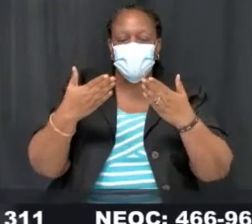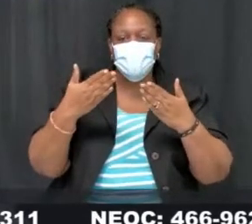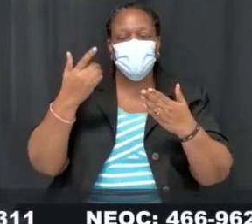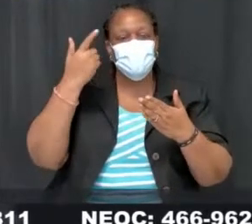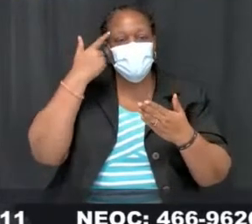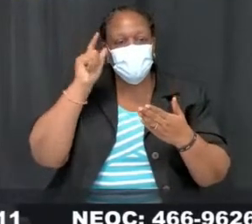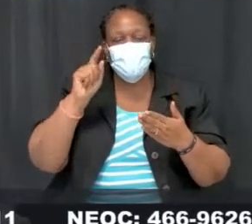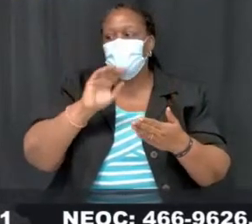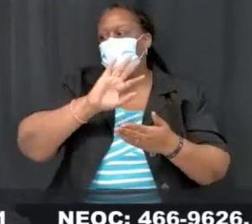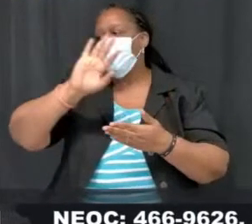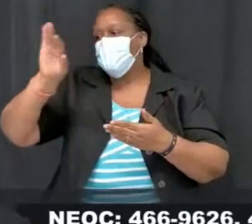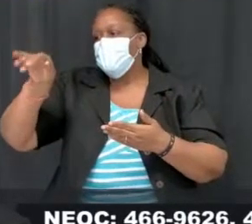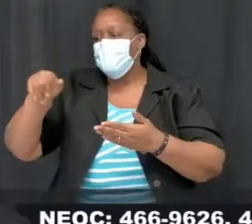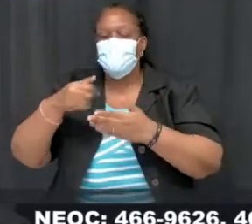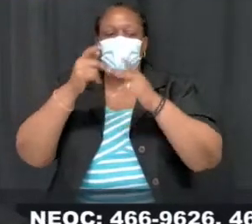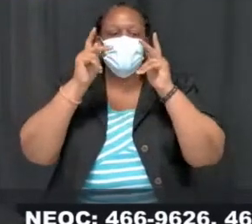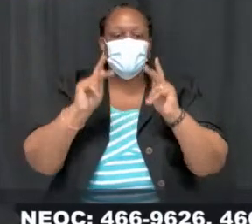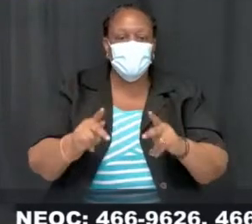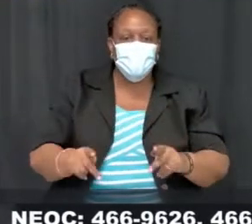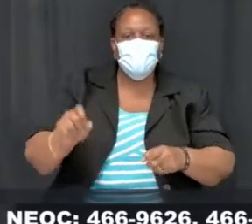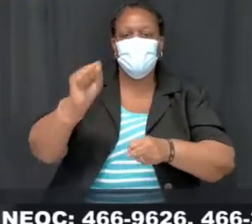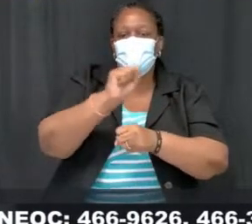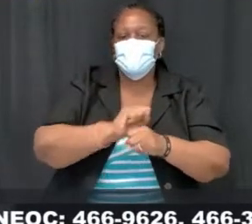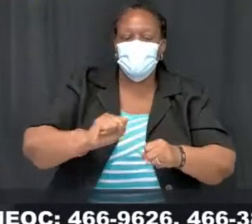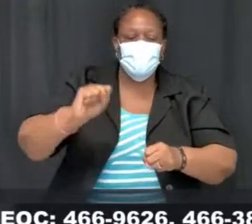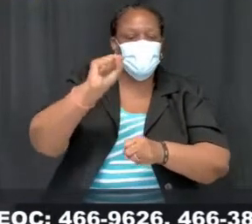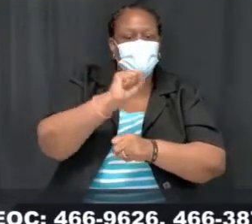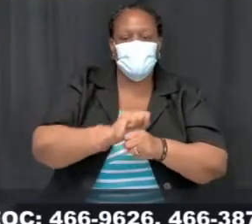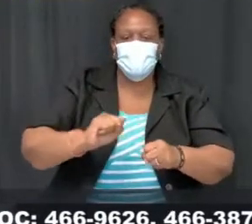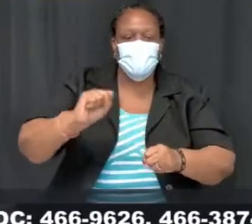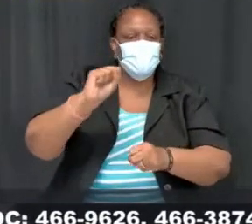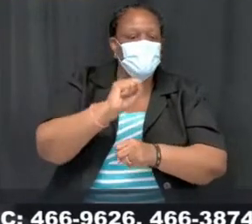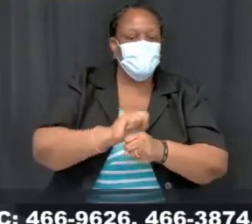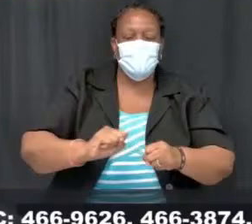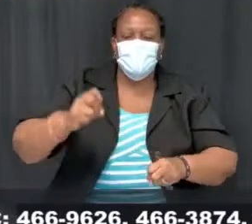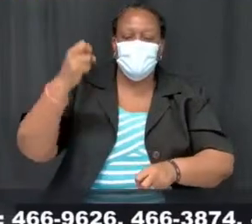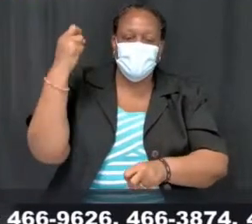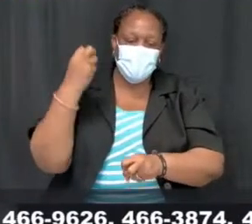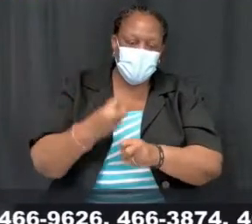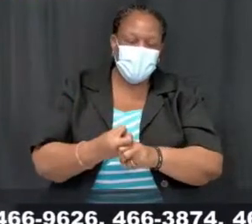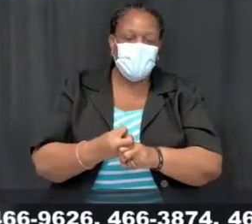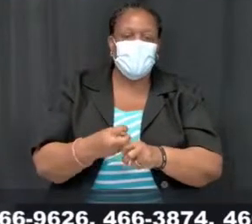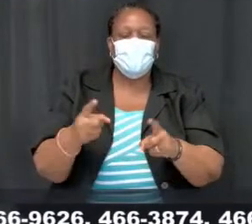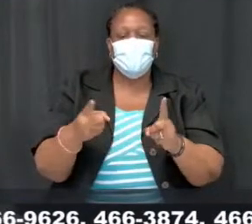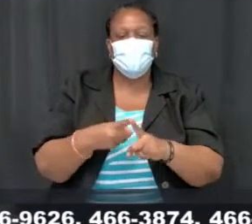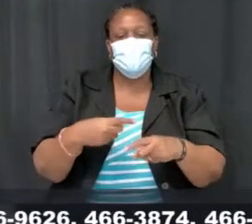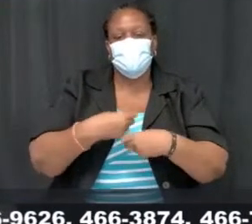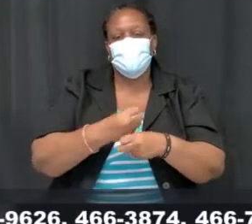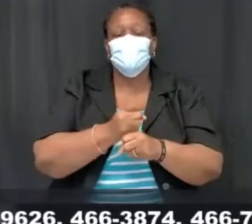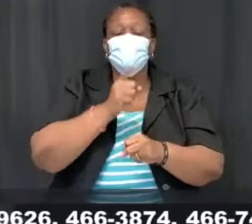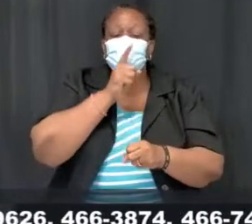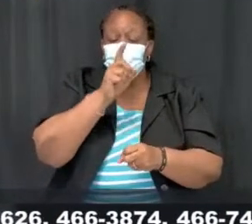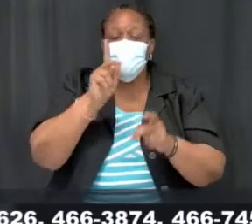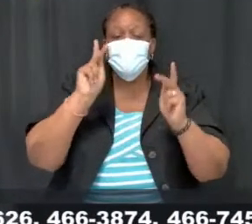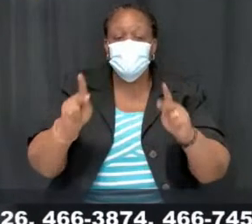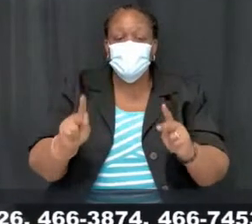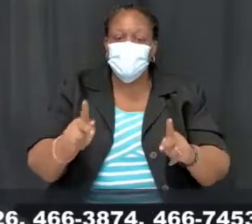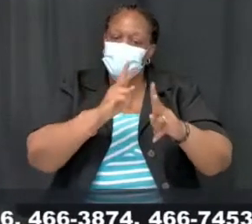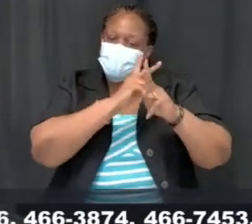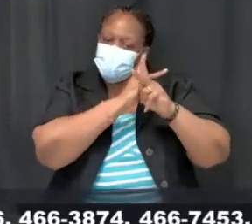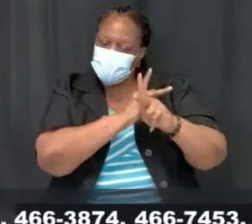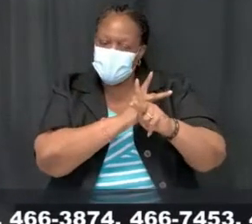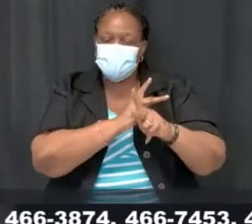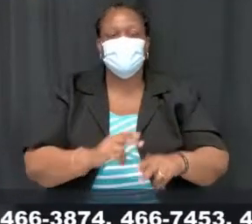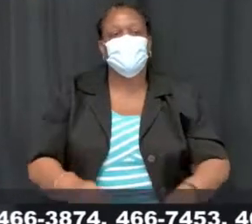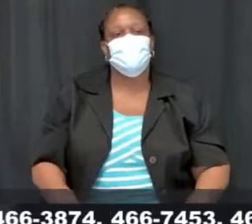for the overall program. And we have to thank first the Prime Minister of the Federation of St. Kitts and Nevis, the Minister of Health, who